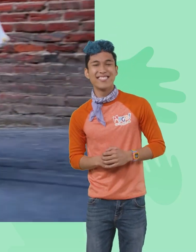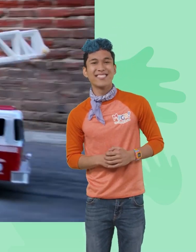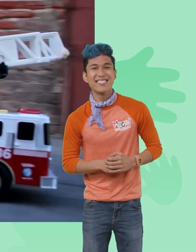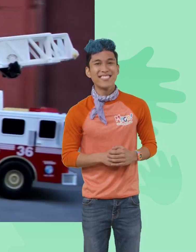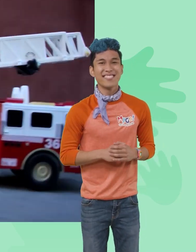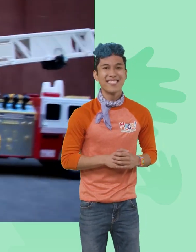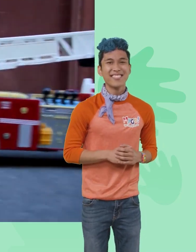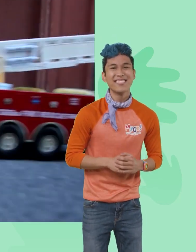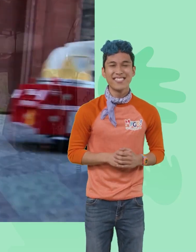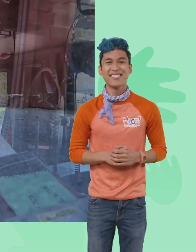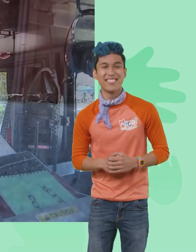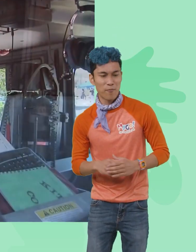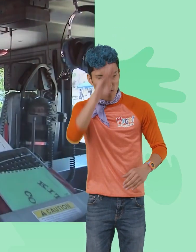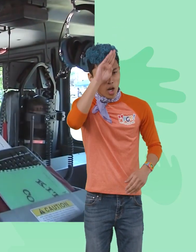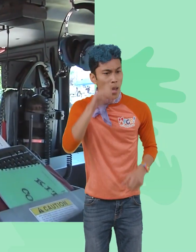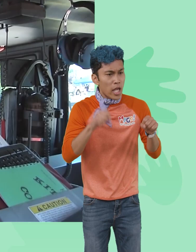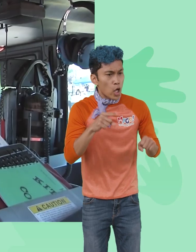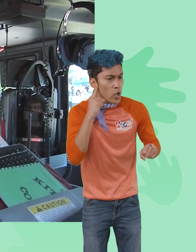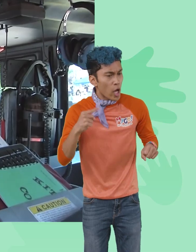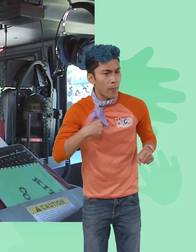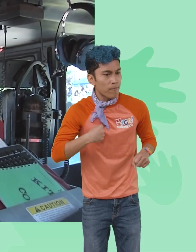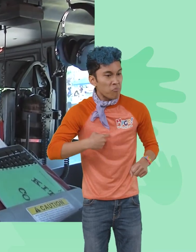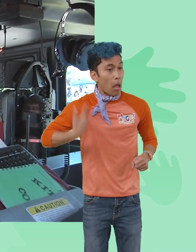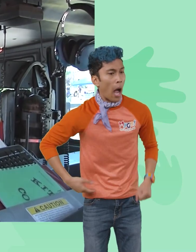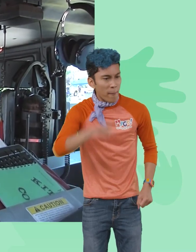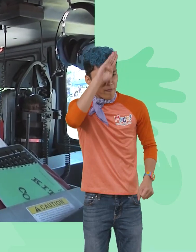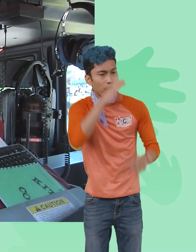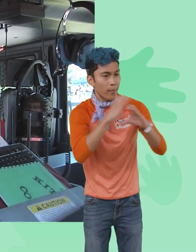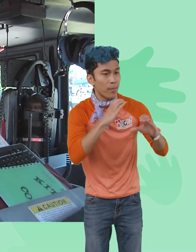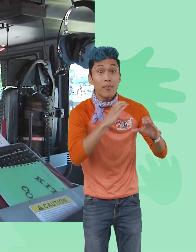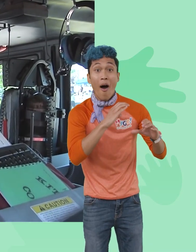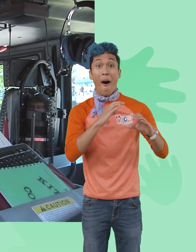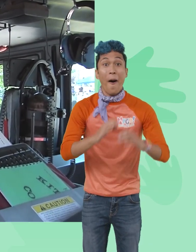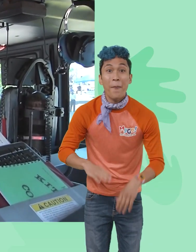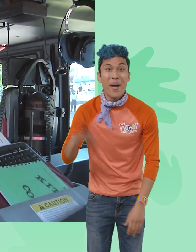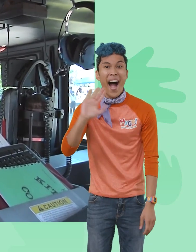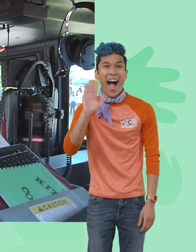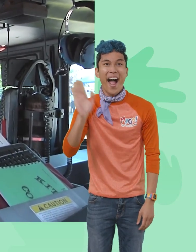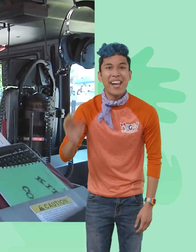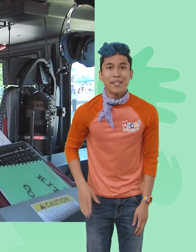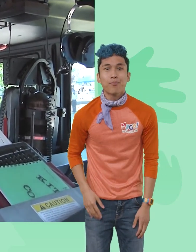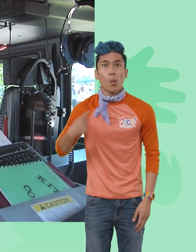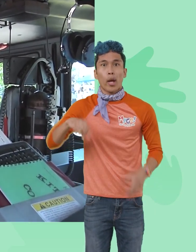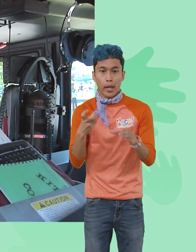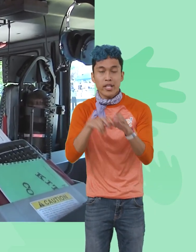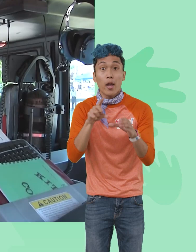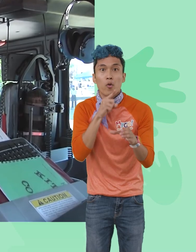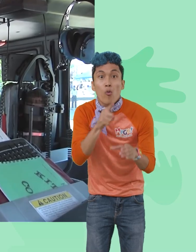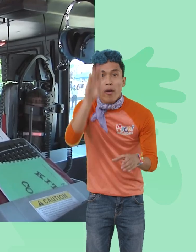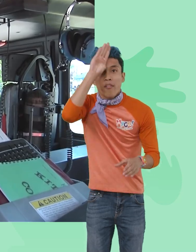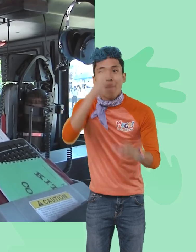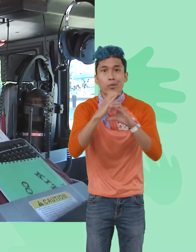Can you hear me? This is Fireman Blippi. Hey, we're inside a real fire